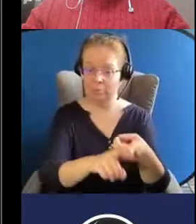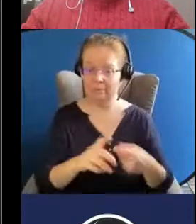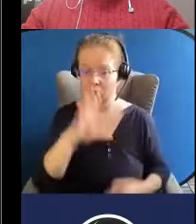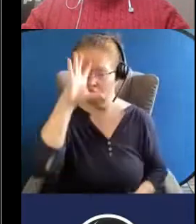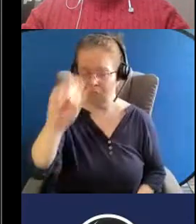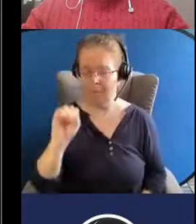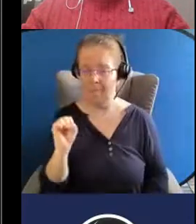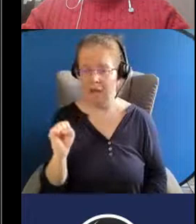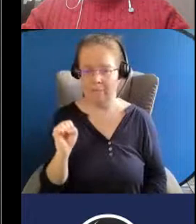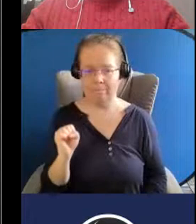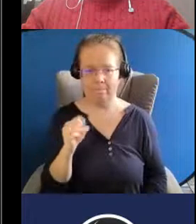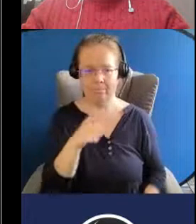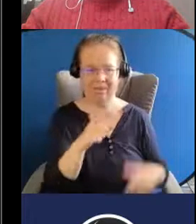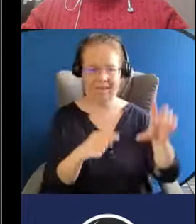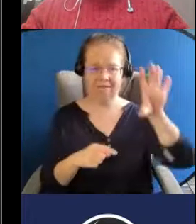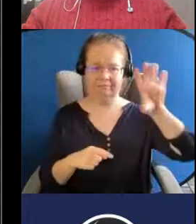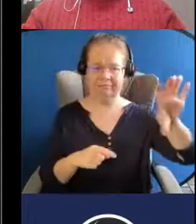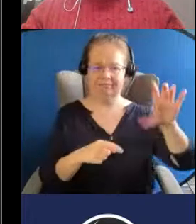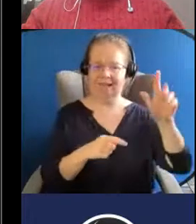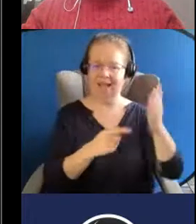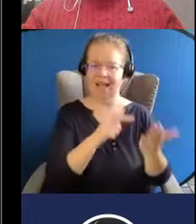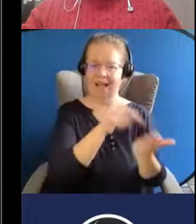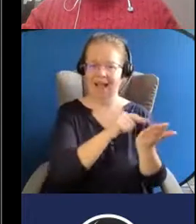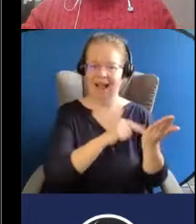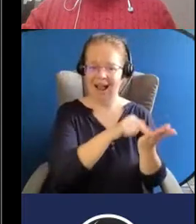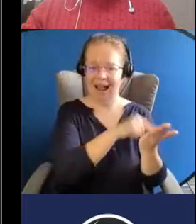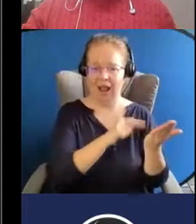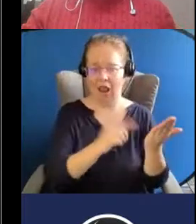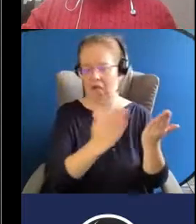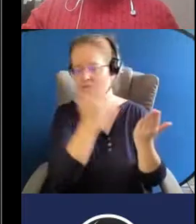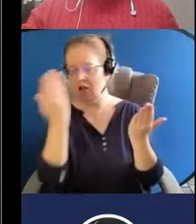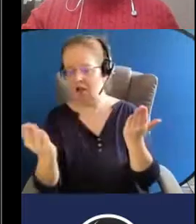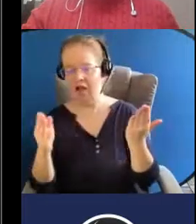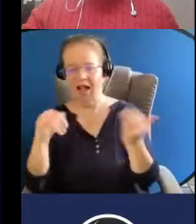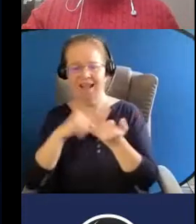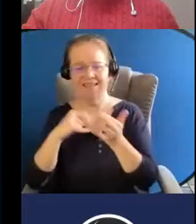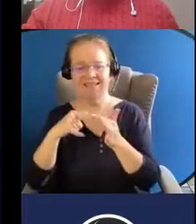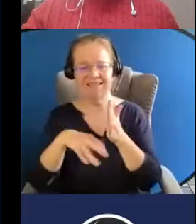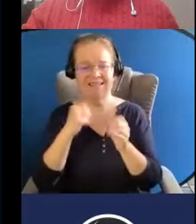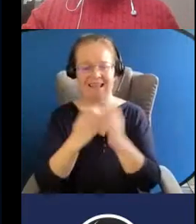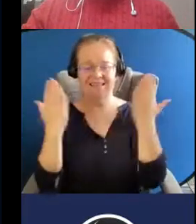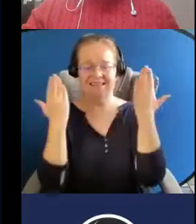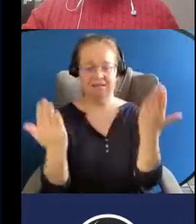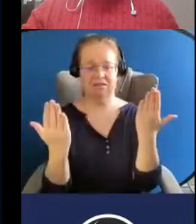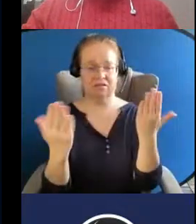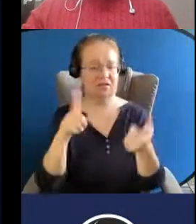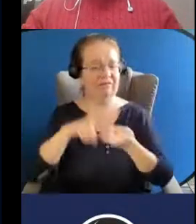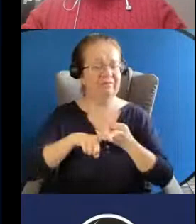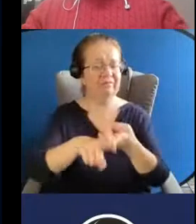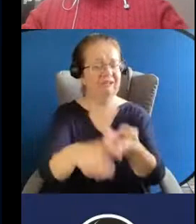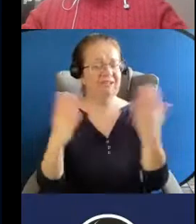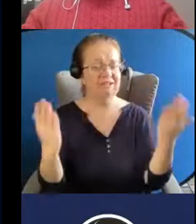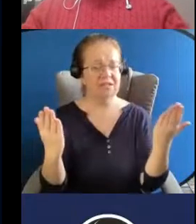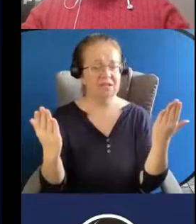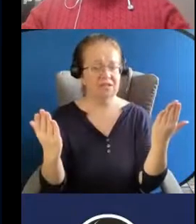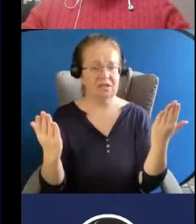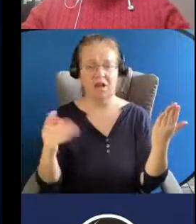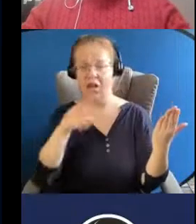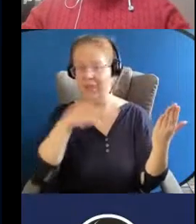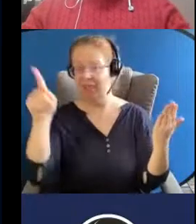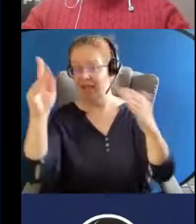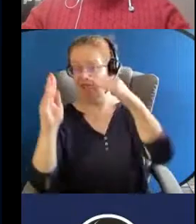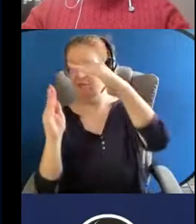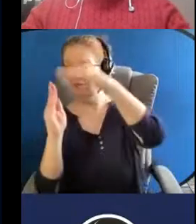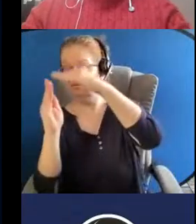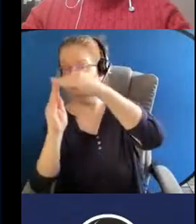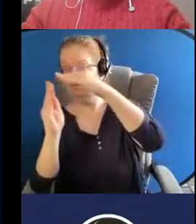remembered. So Hector's got calculator next to settings right now. And if he wanted to go back to it, he could just hover over top of where that is